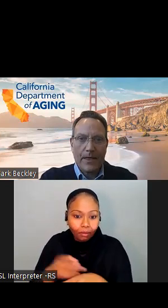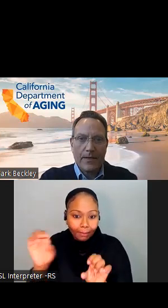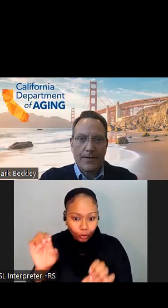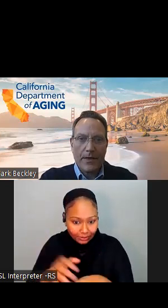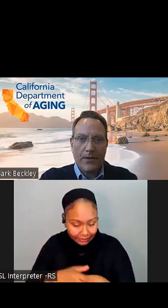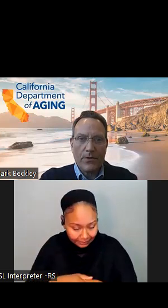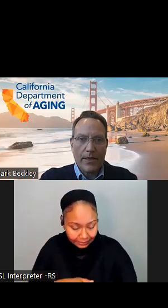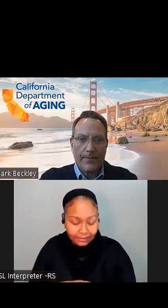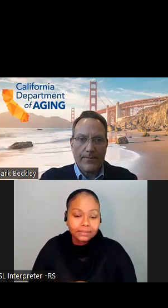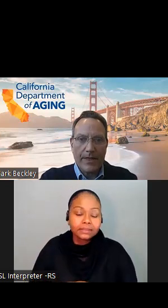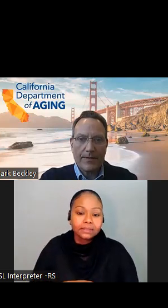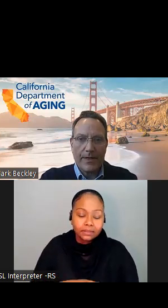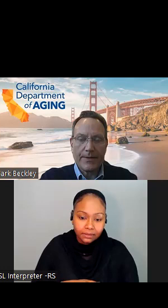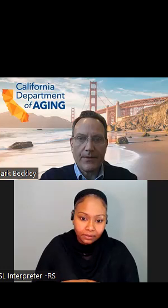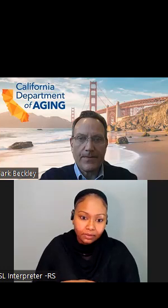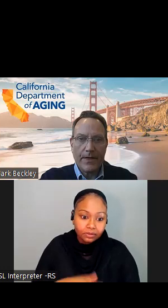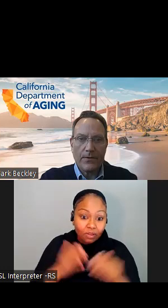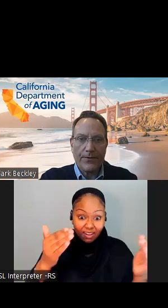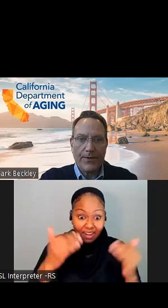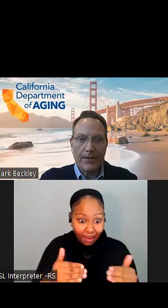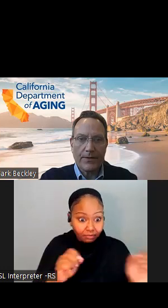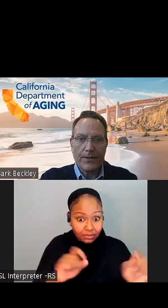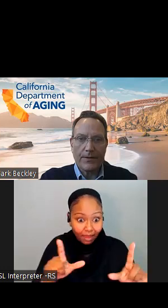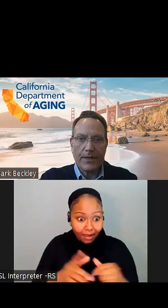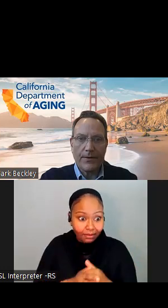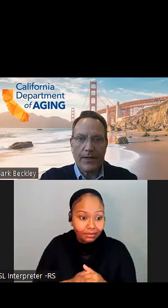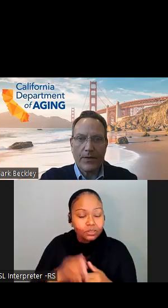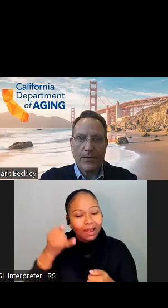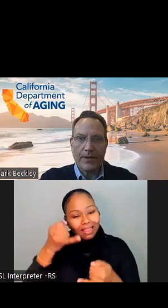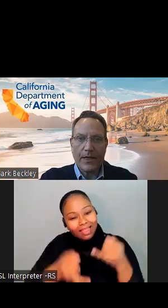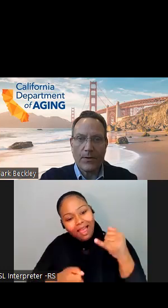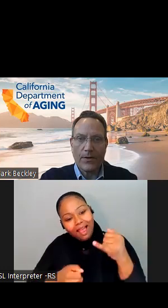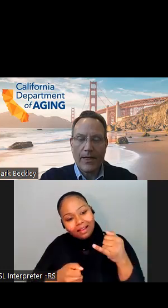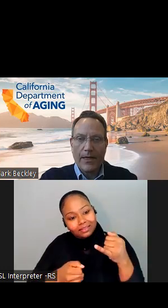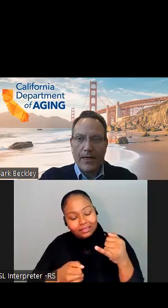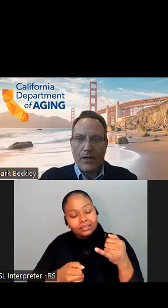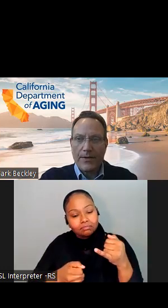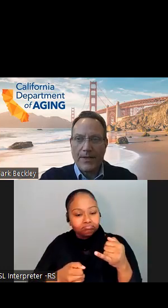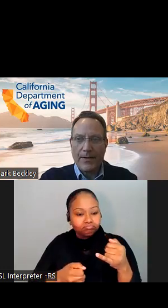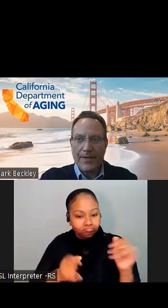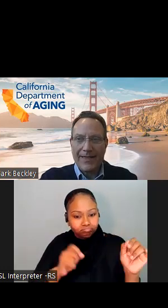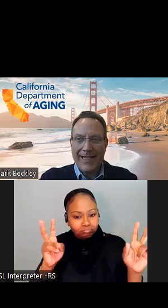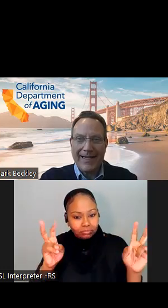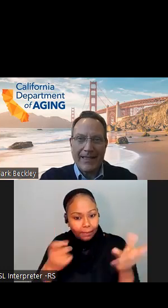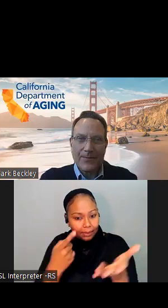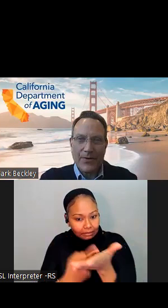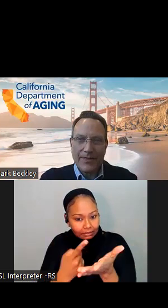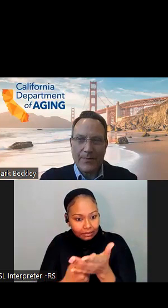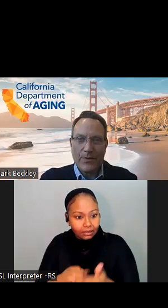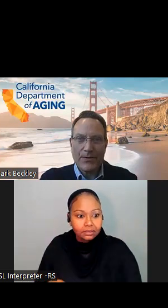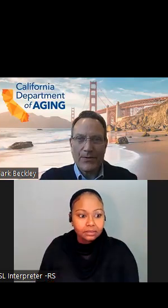Okay, so next slide. So the final thing, that I really wanted to cover are some key, I